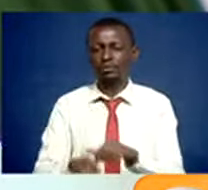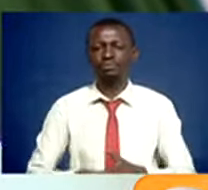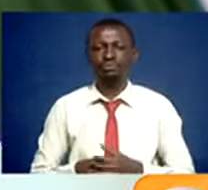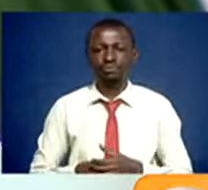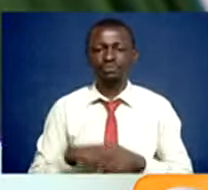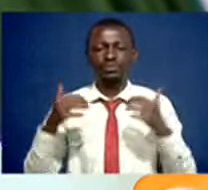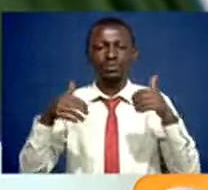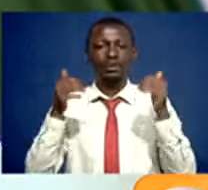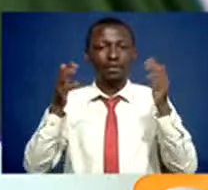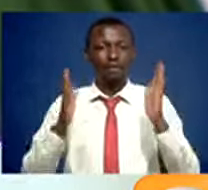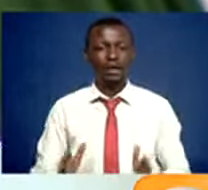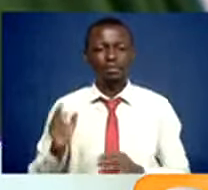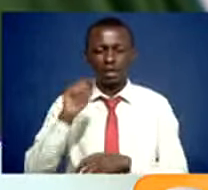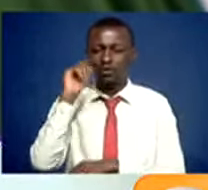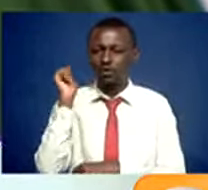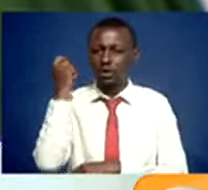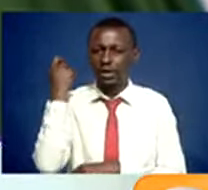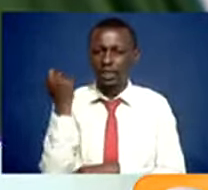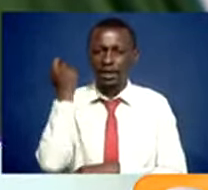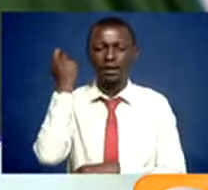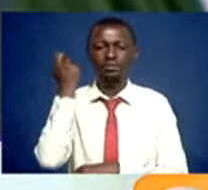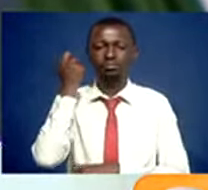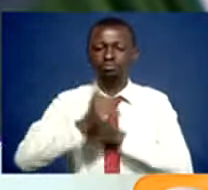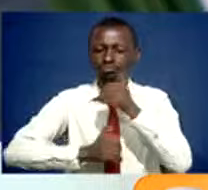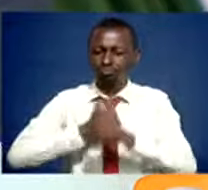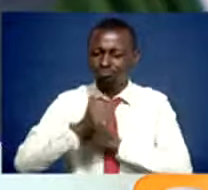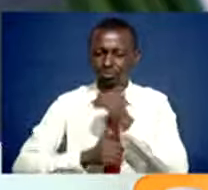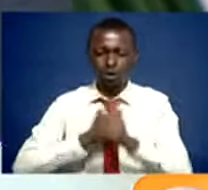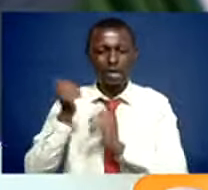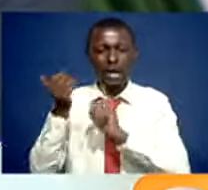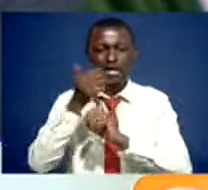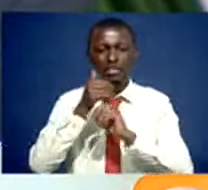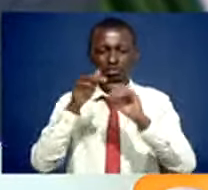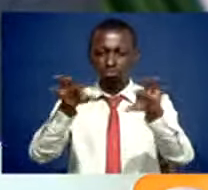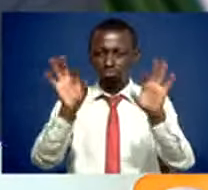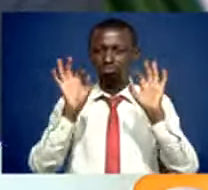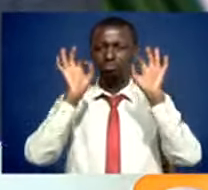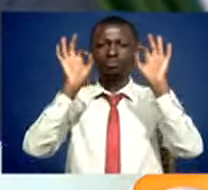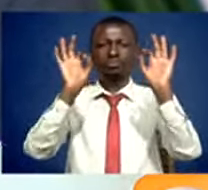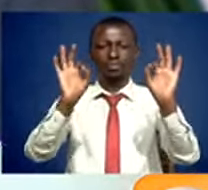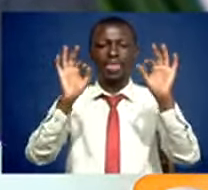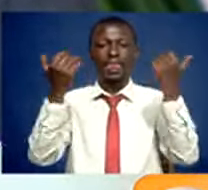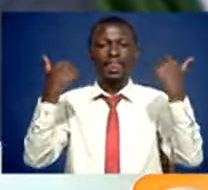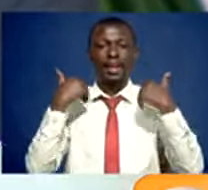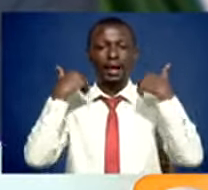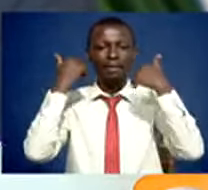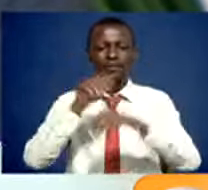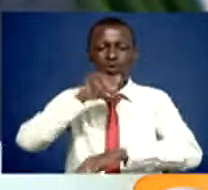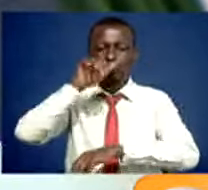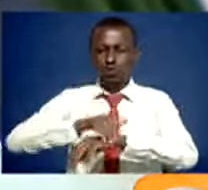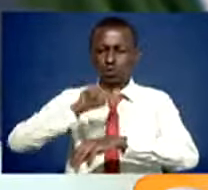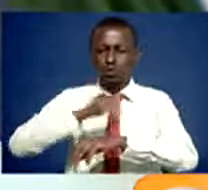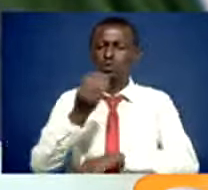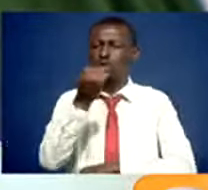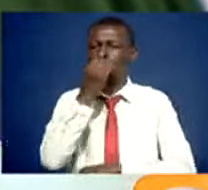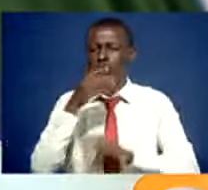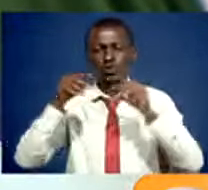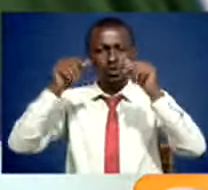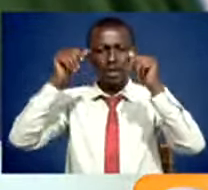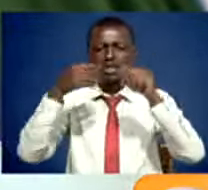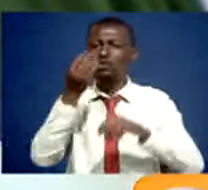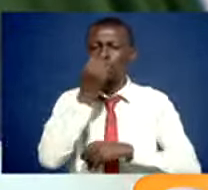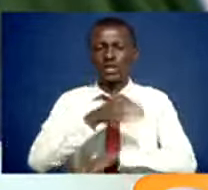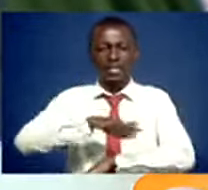Kenya's farmers have made remarkable progress in their efforts to make safe, nutritious, and sufficient